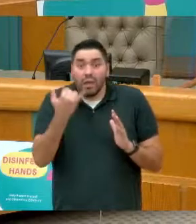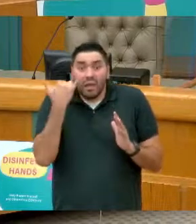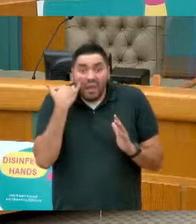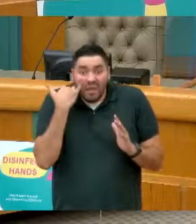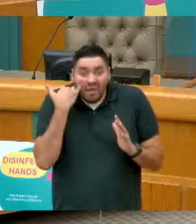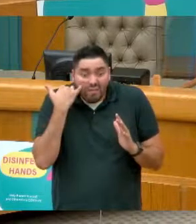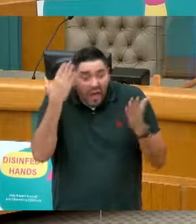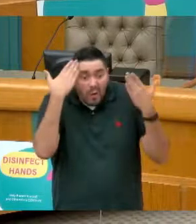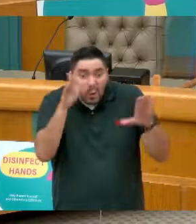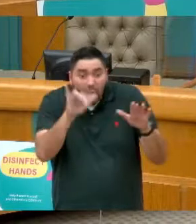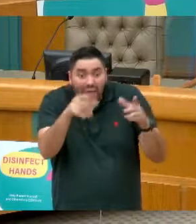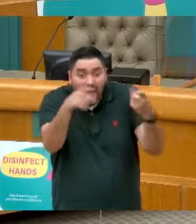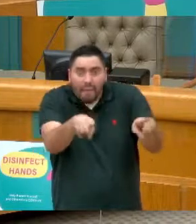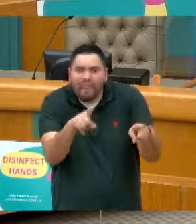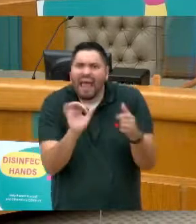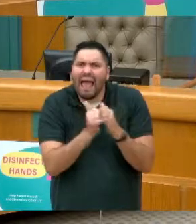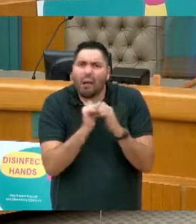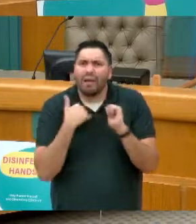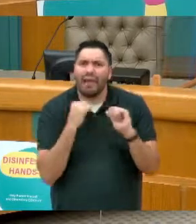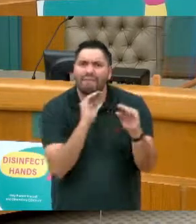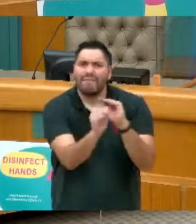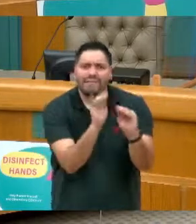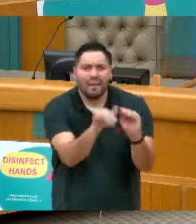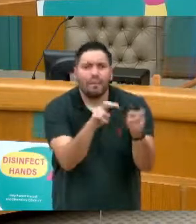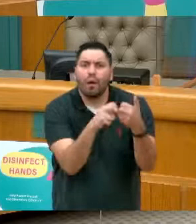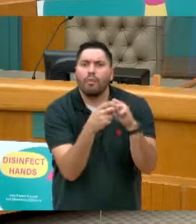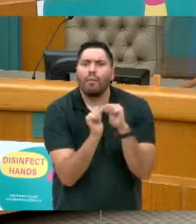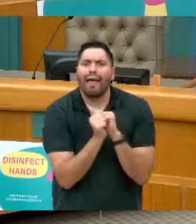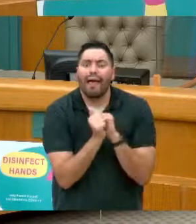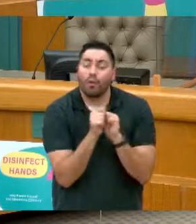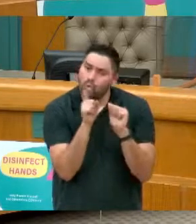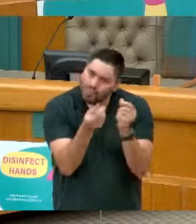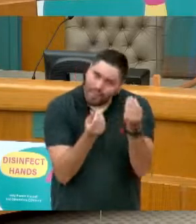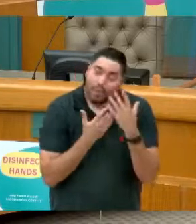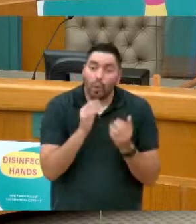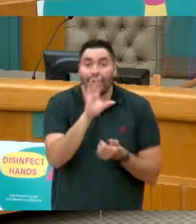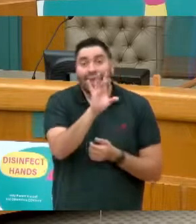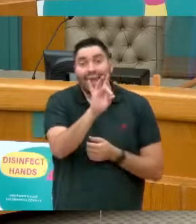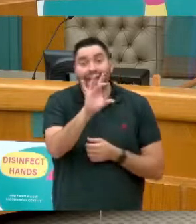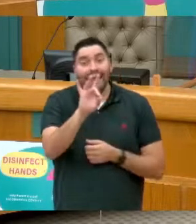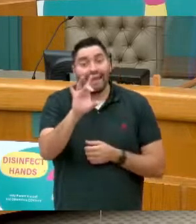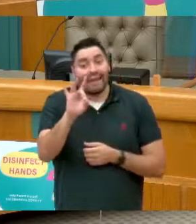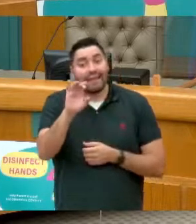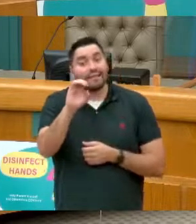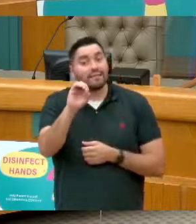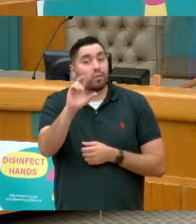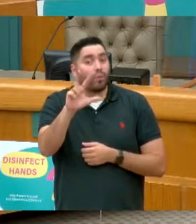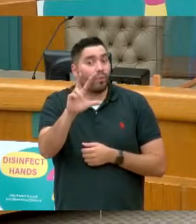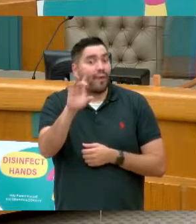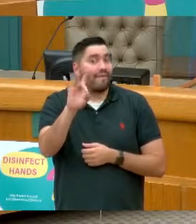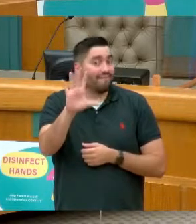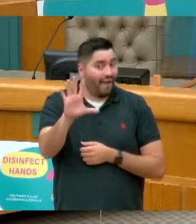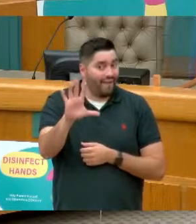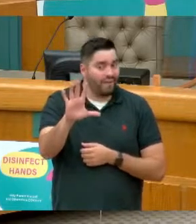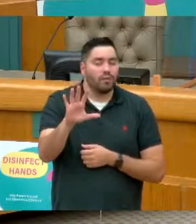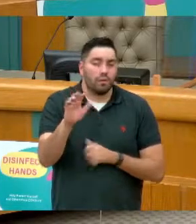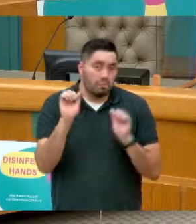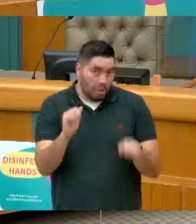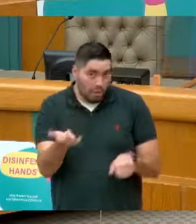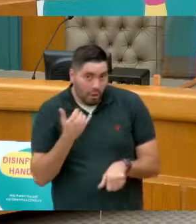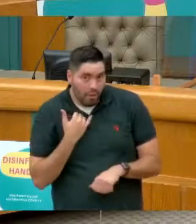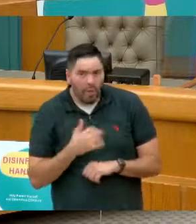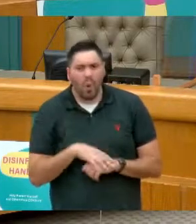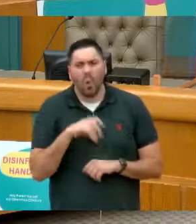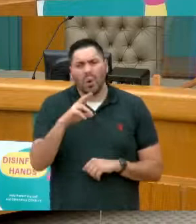work together. Also, use the hand sanitizer that we provide. And if you see something at a polling location that you think that